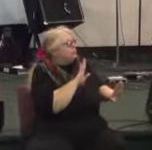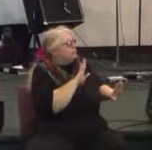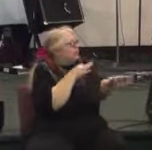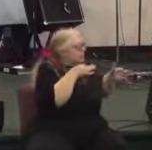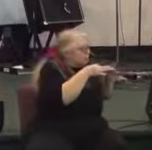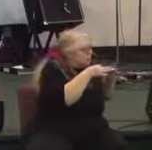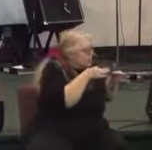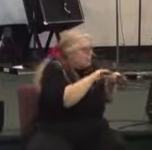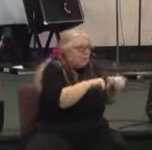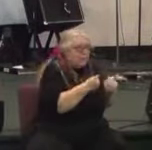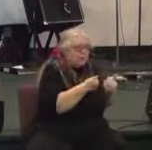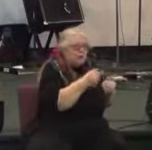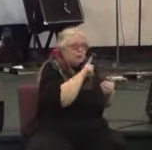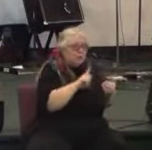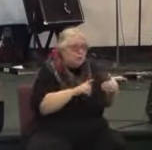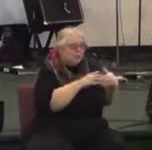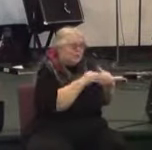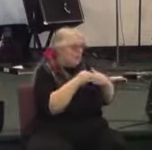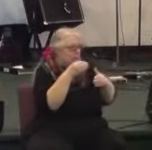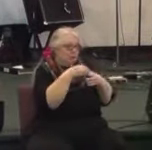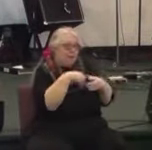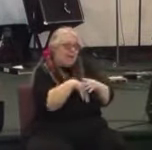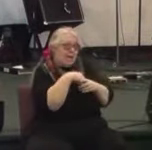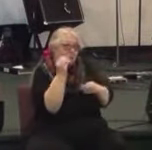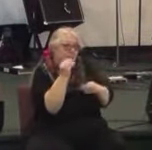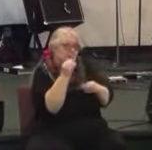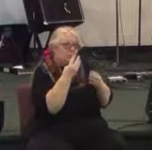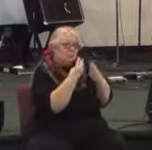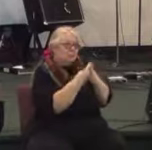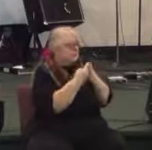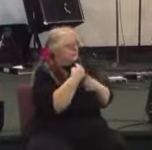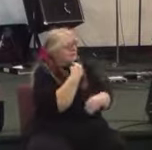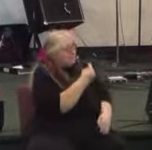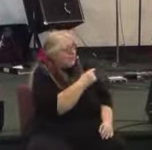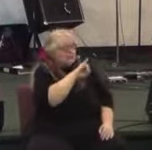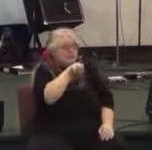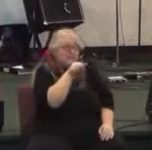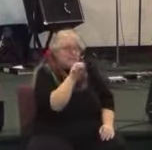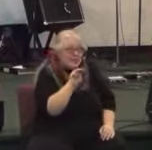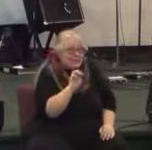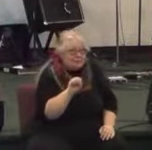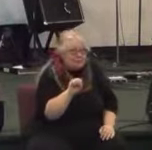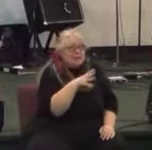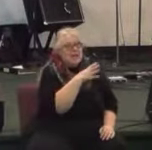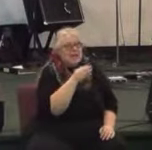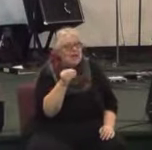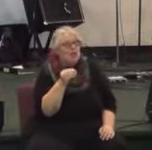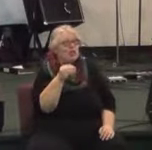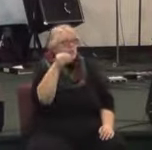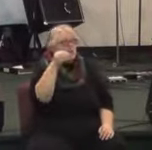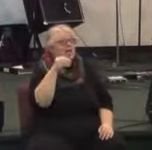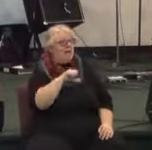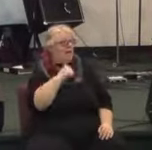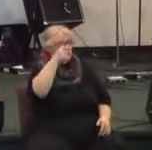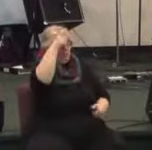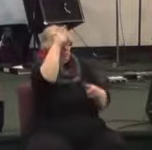the Lord had brought him out of prison. Tell James and the brothers about this, he said, and then